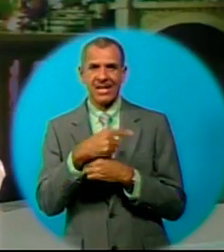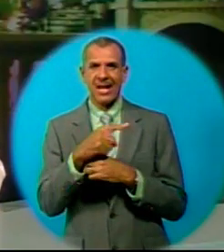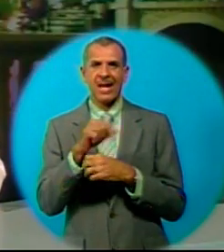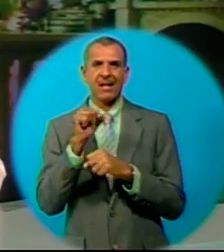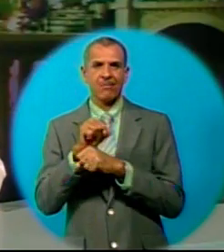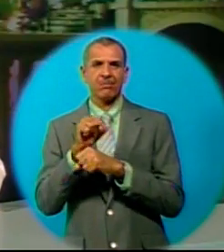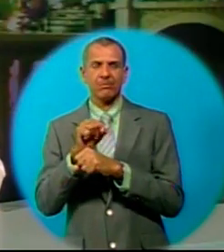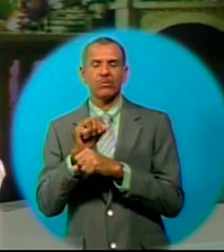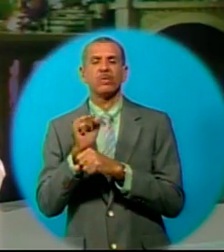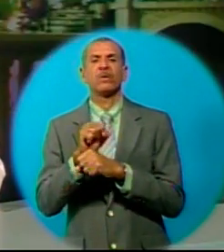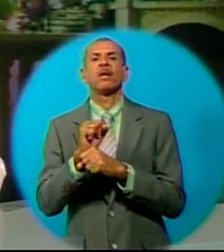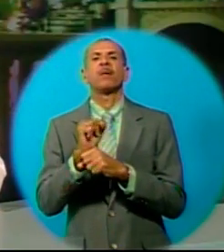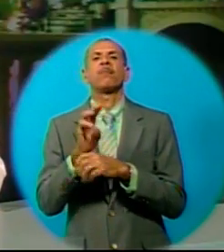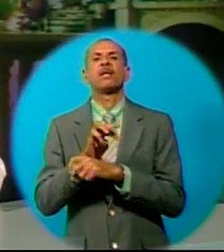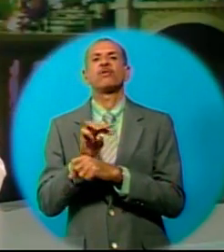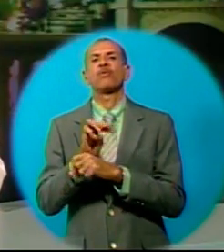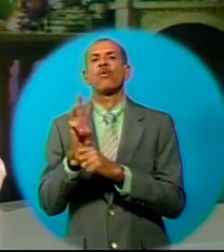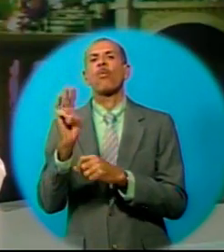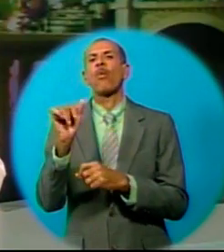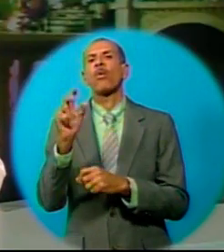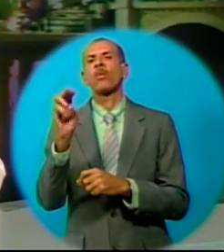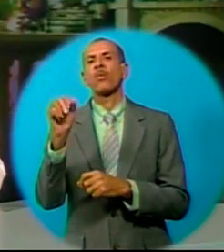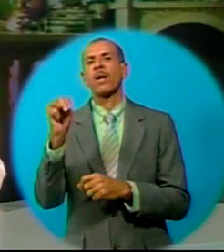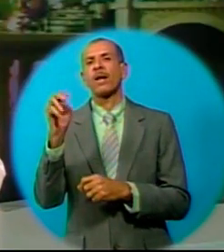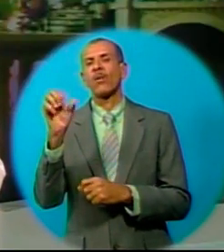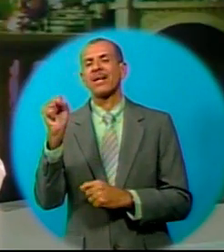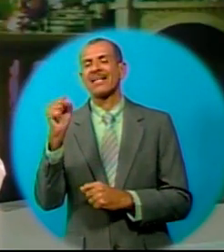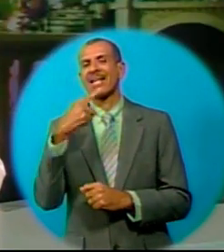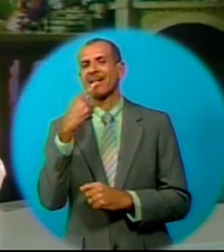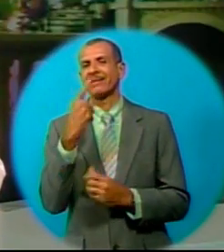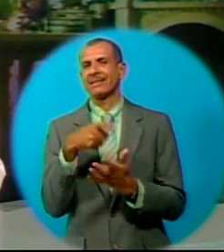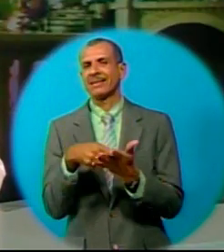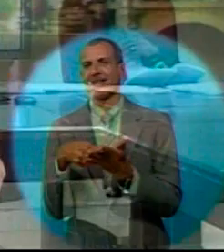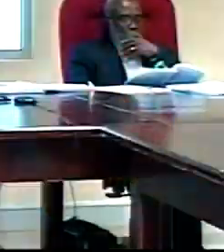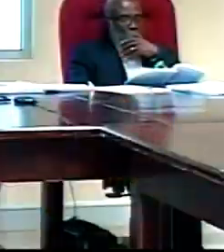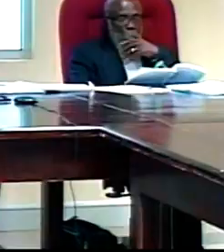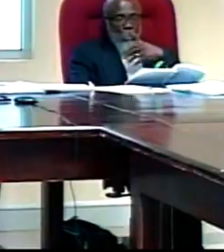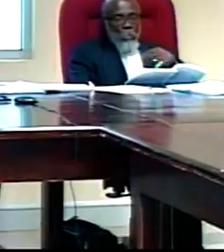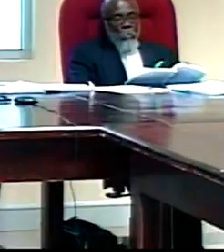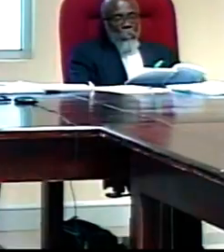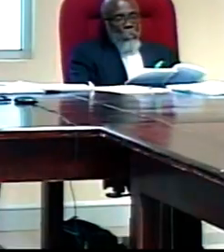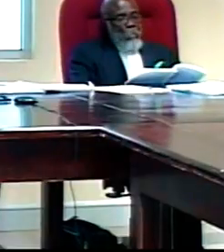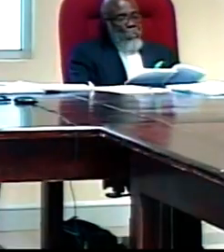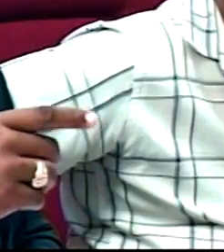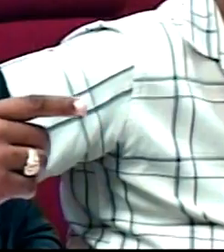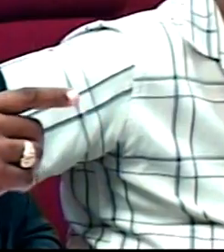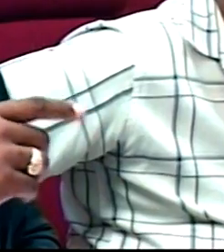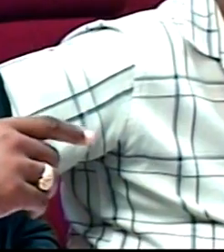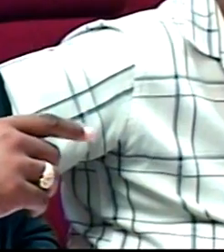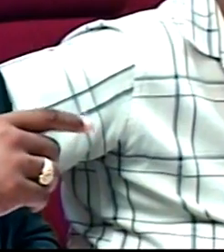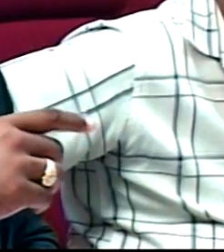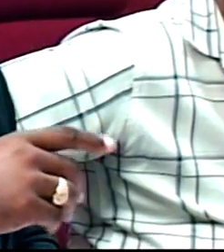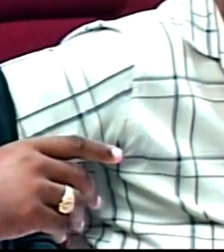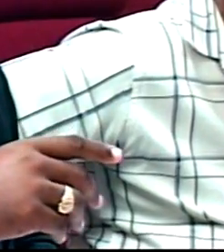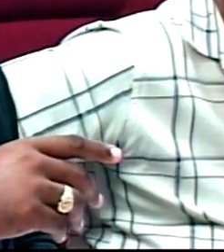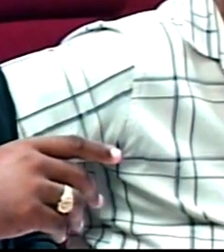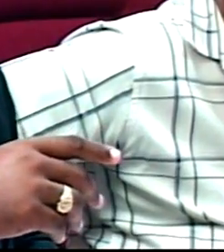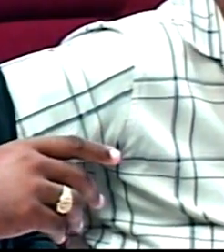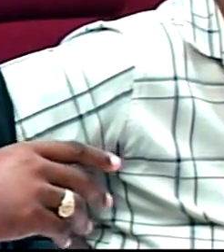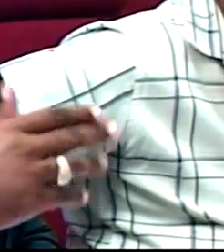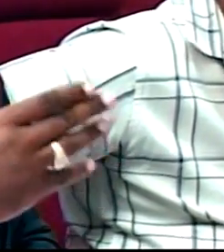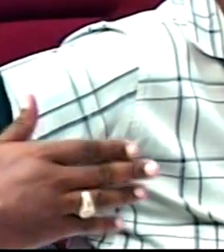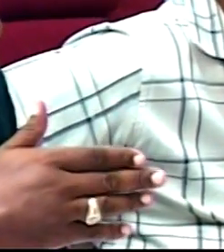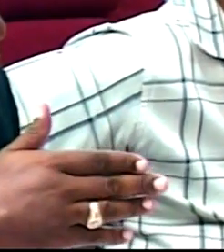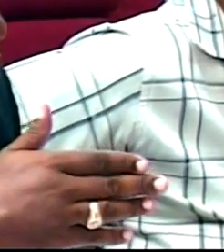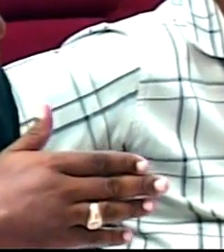Ministry in Warrens. The case will seek to address claims by Leo Graham that he was unfairly dismissed on May 13, 2013,